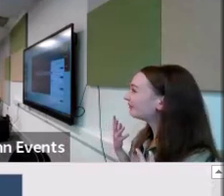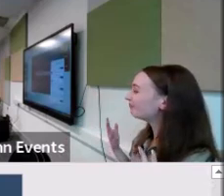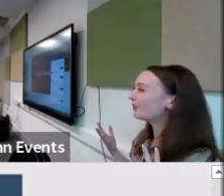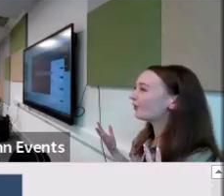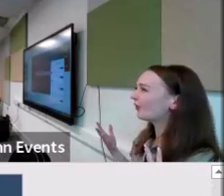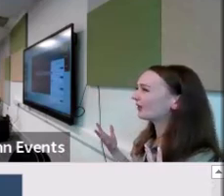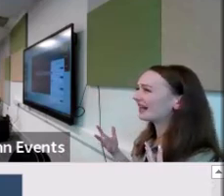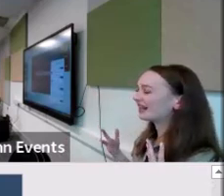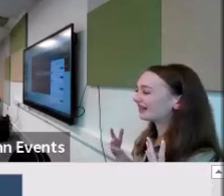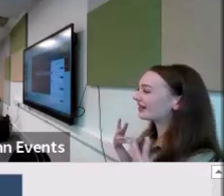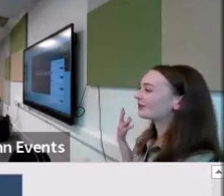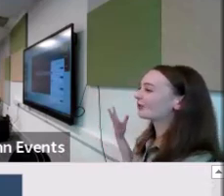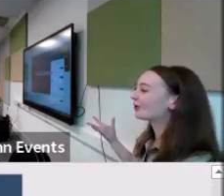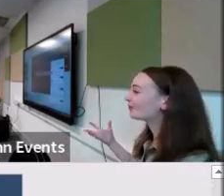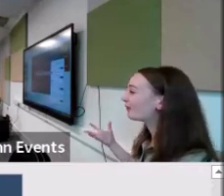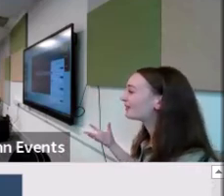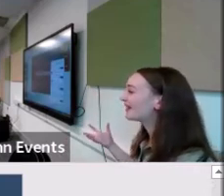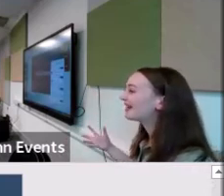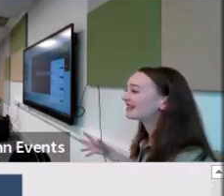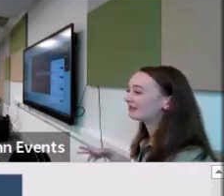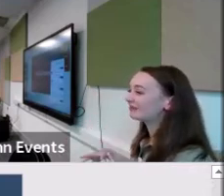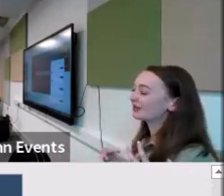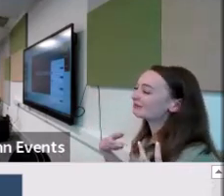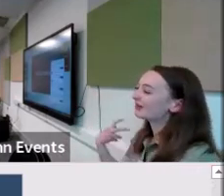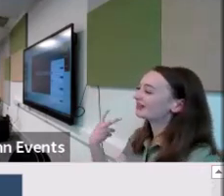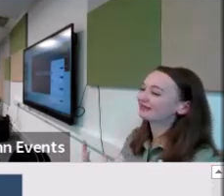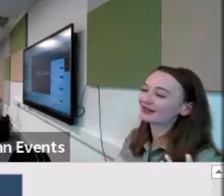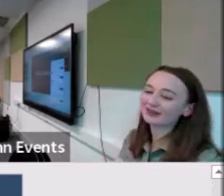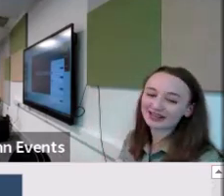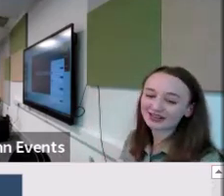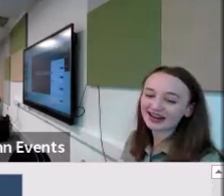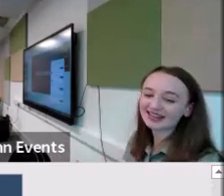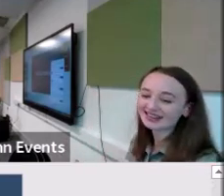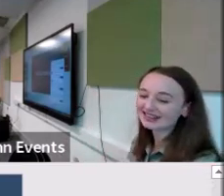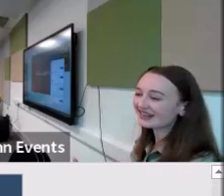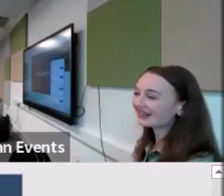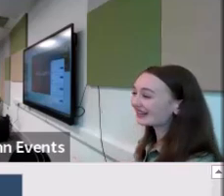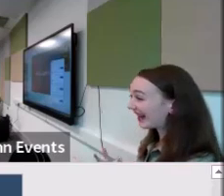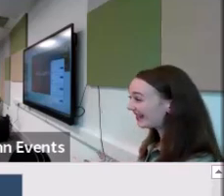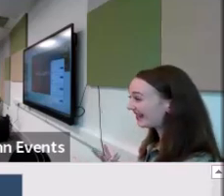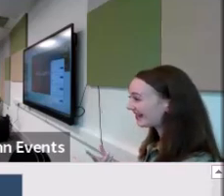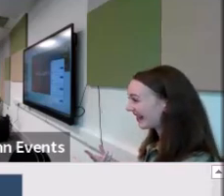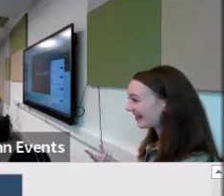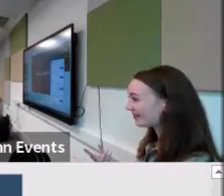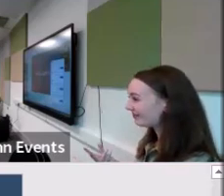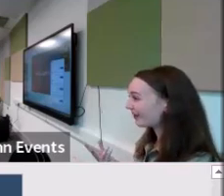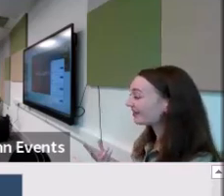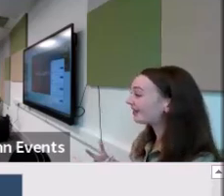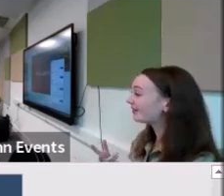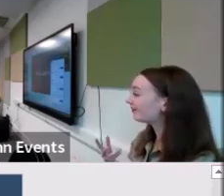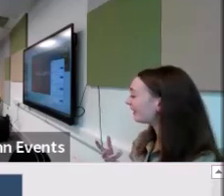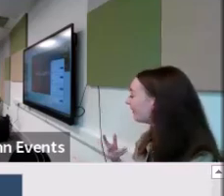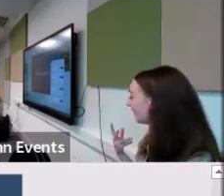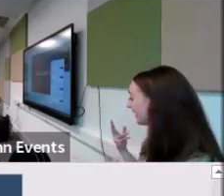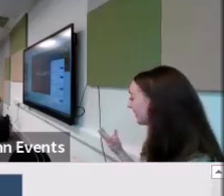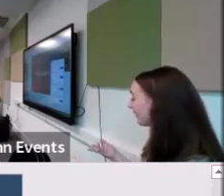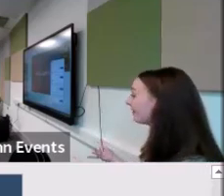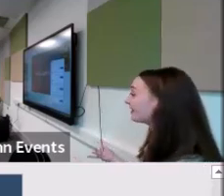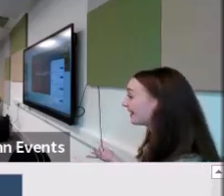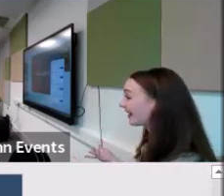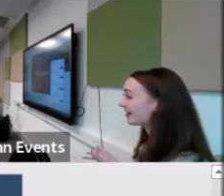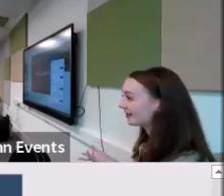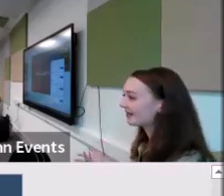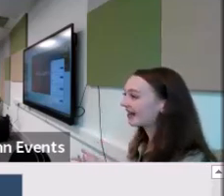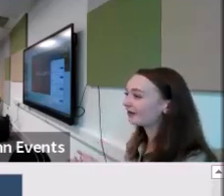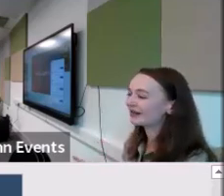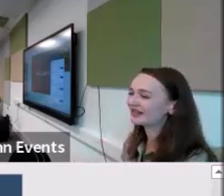see more like National Trust properties and more like places of local interest getting these things, because even if you have a decent power